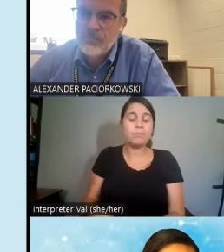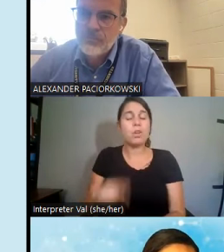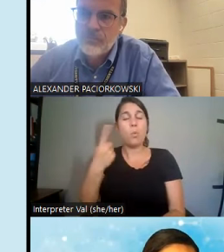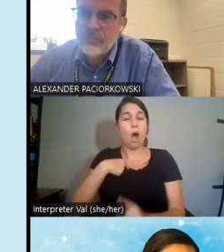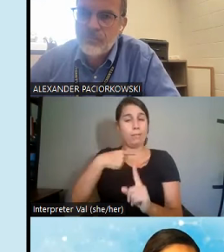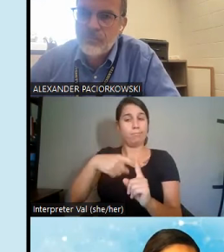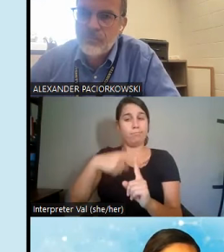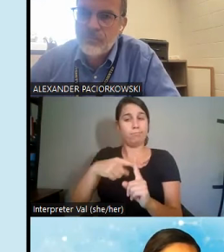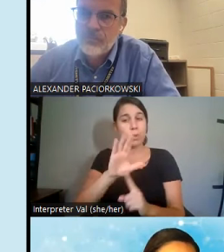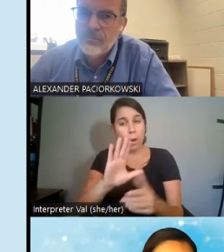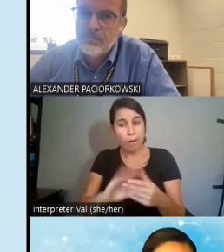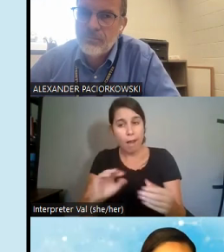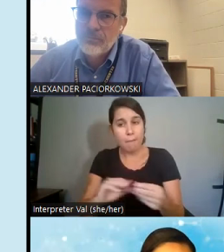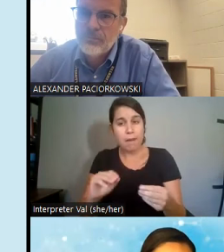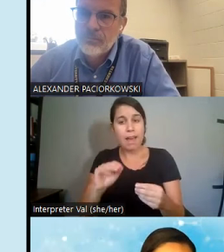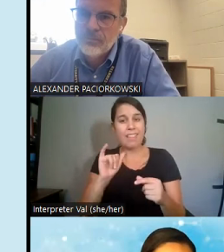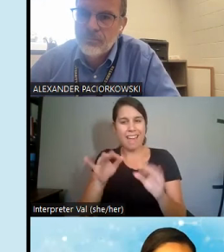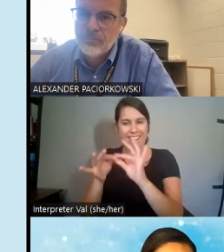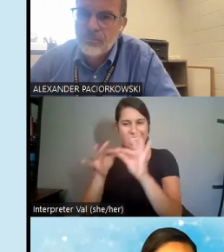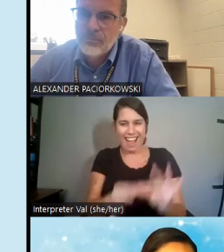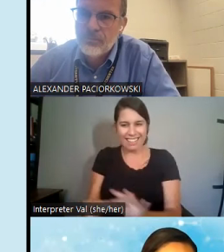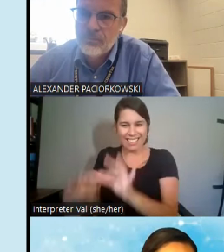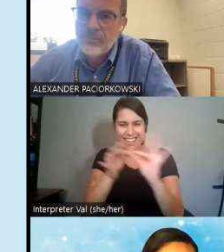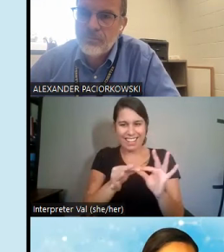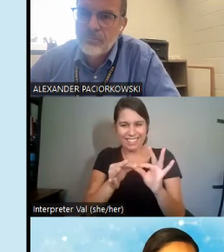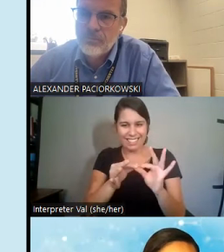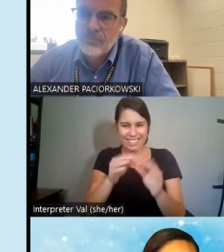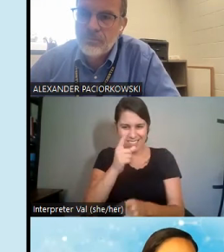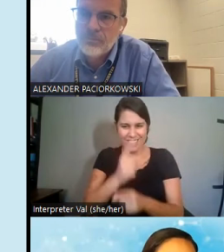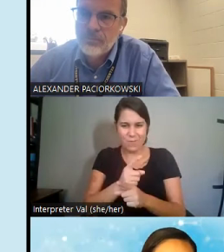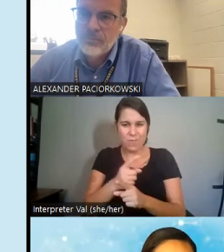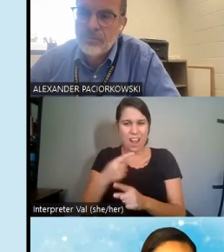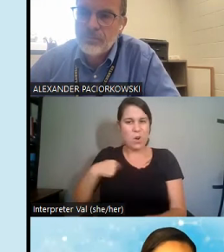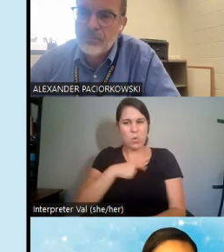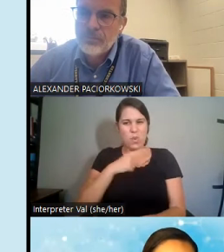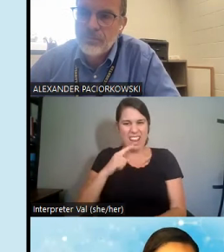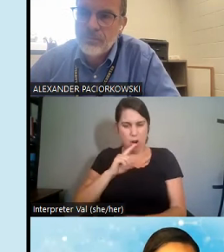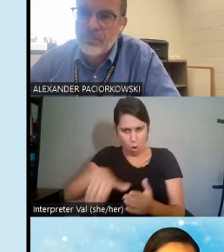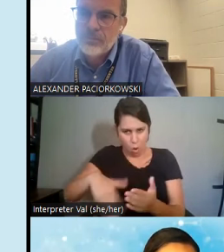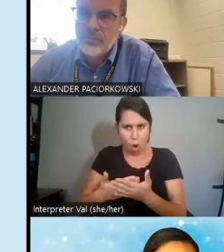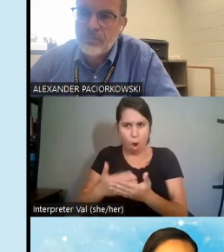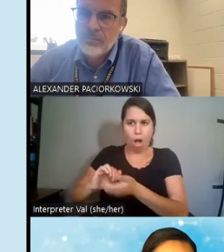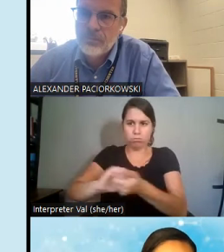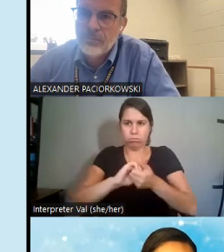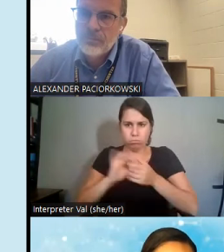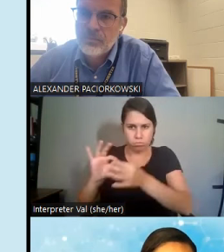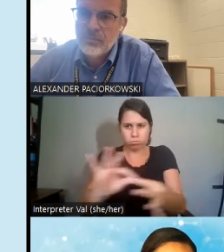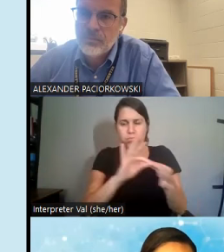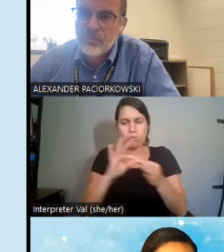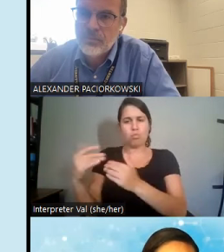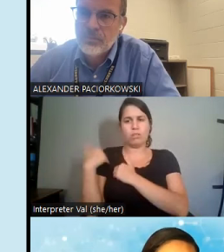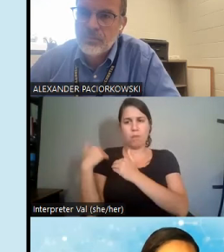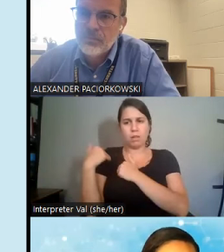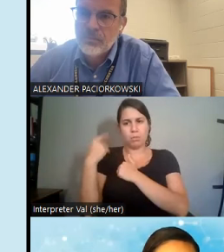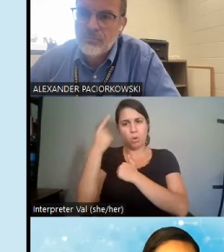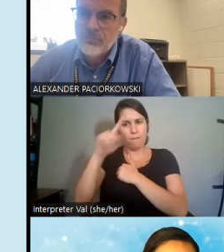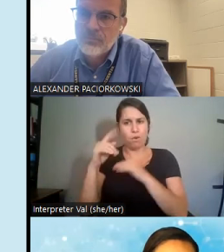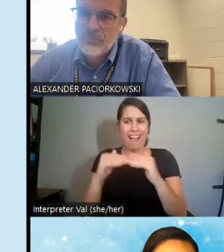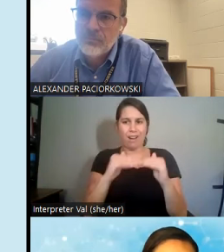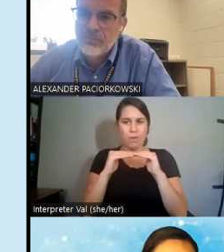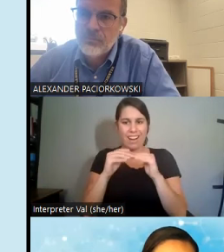that connectiveness, which reminds us all of our collective responsibility for equity and promoting equity for our